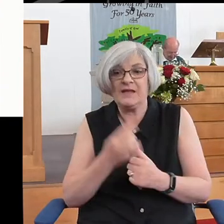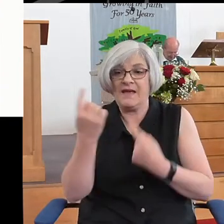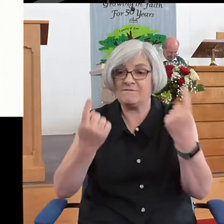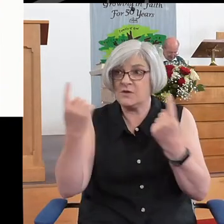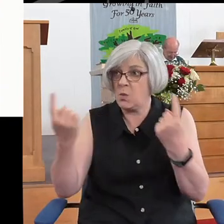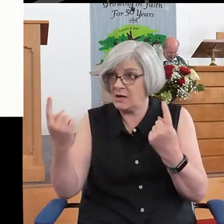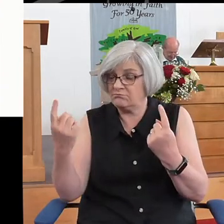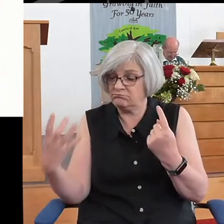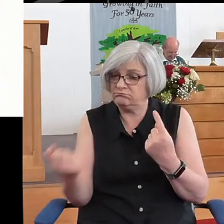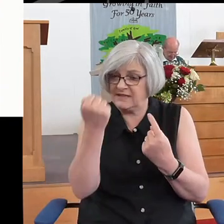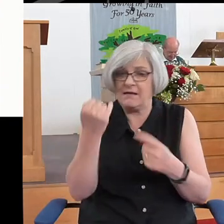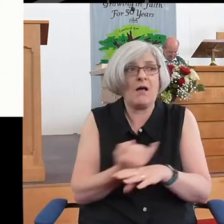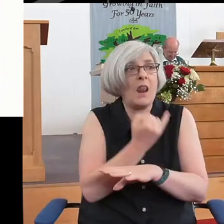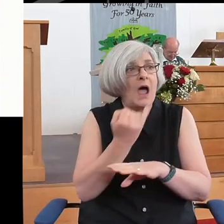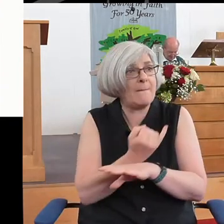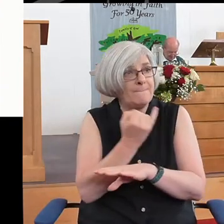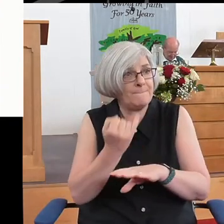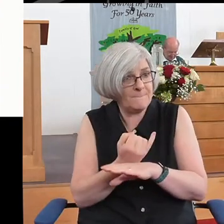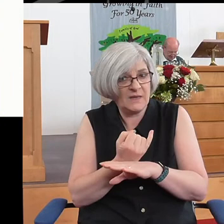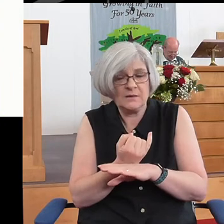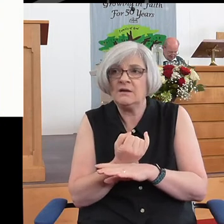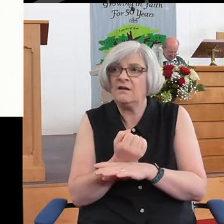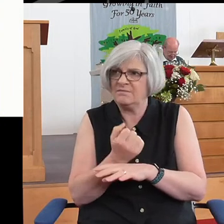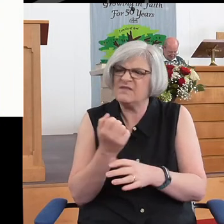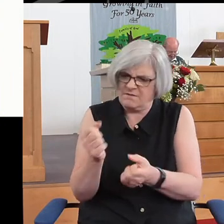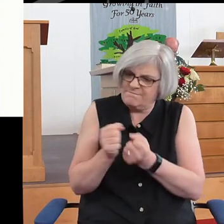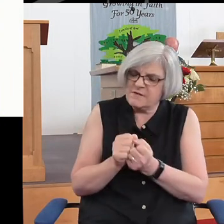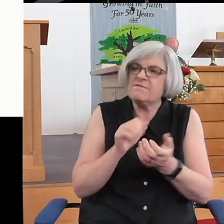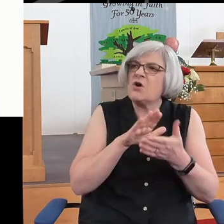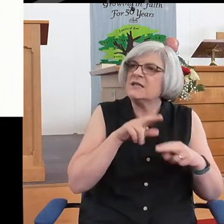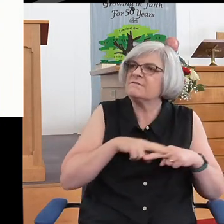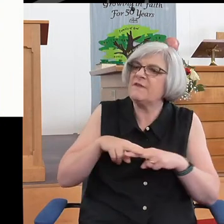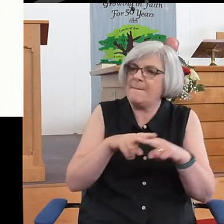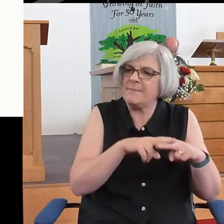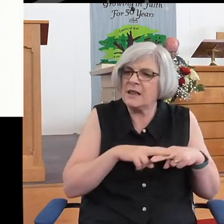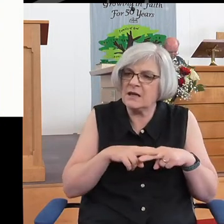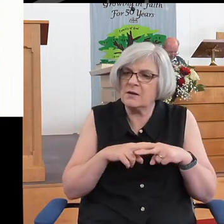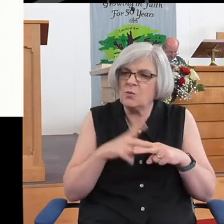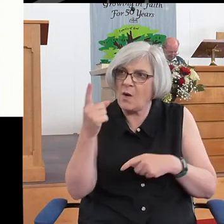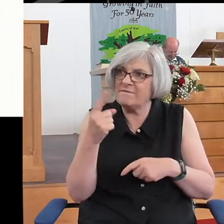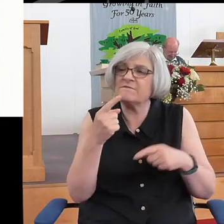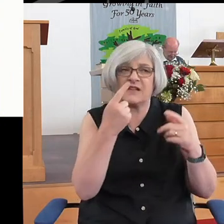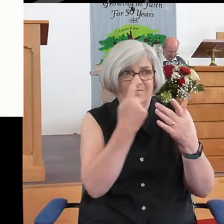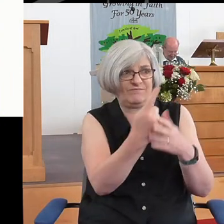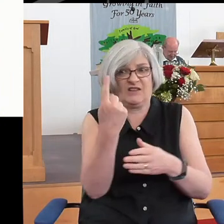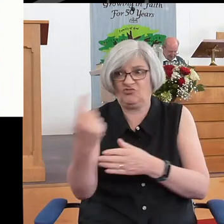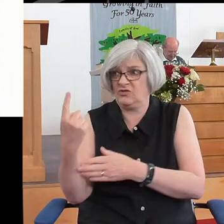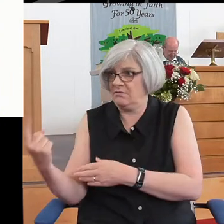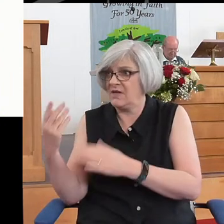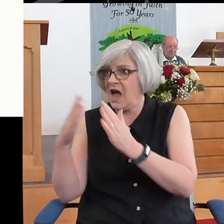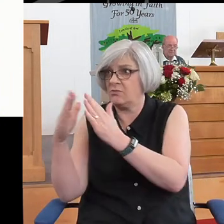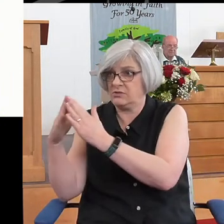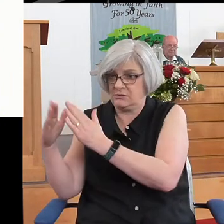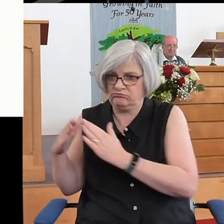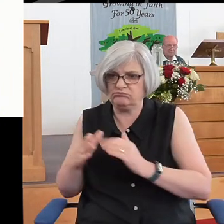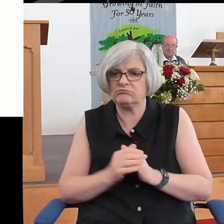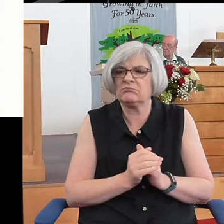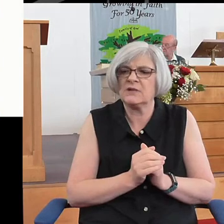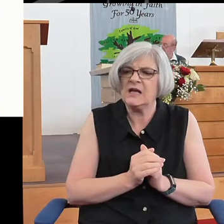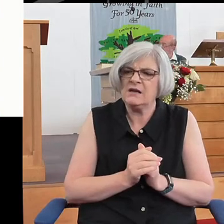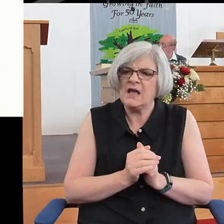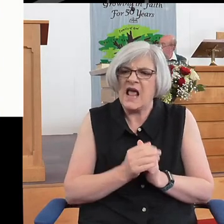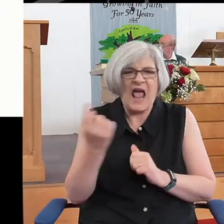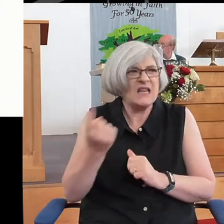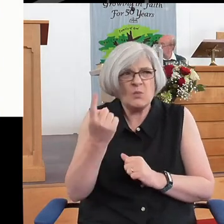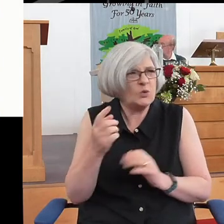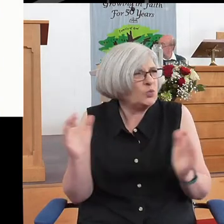is to take a lamb for his family, one for each household. If any household is